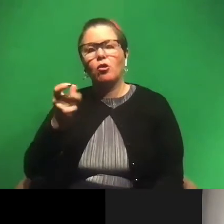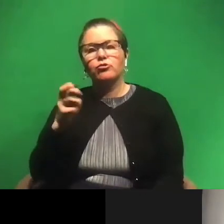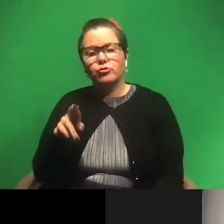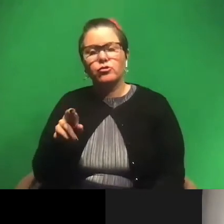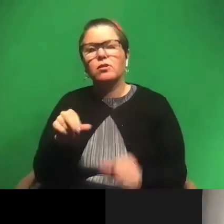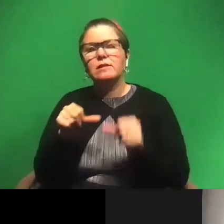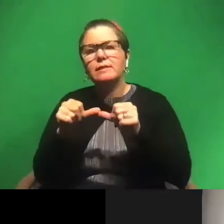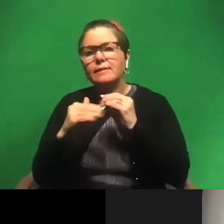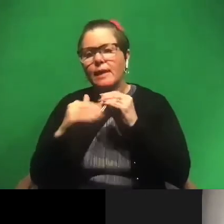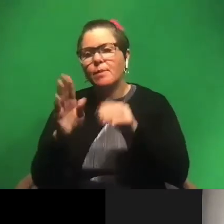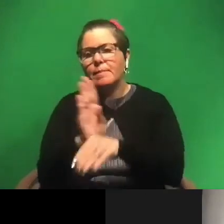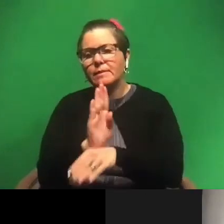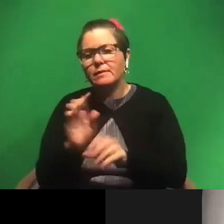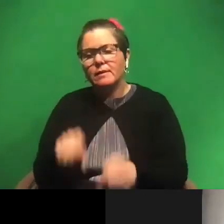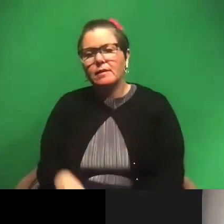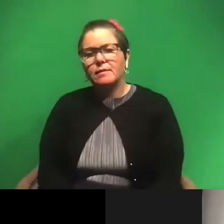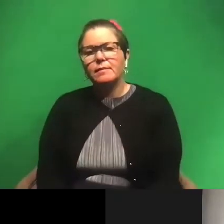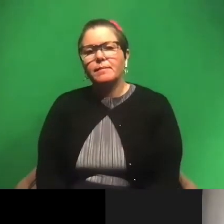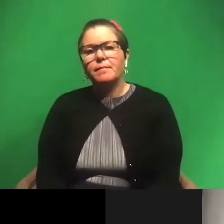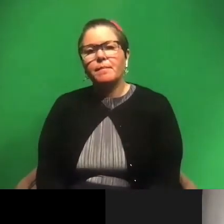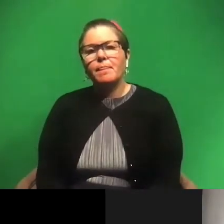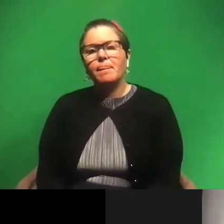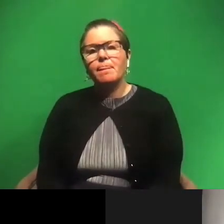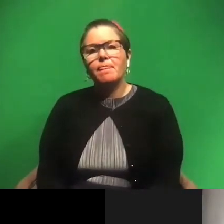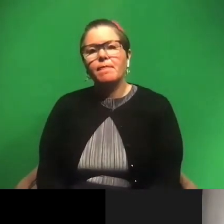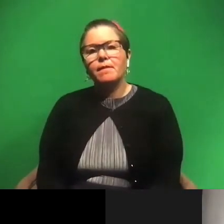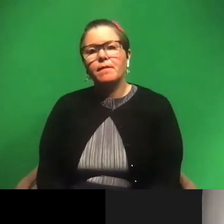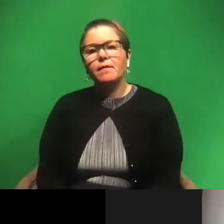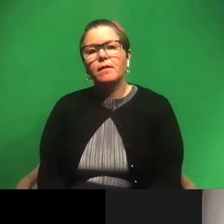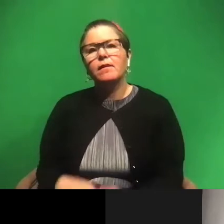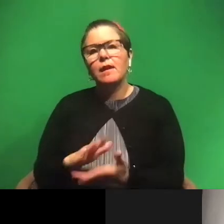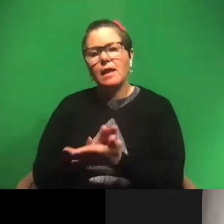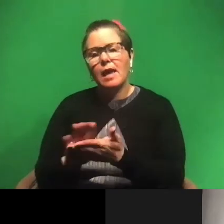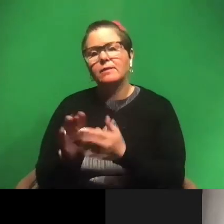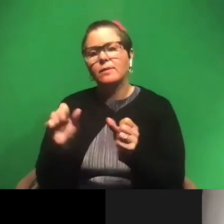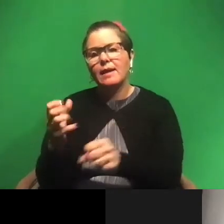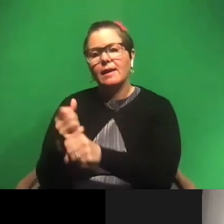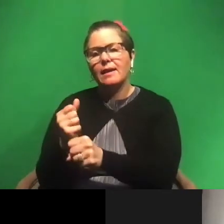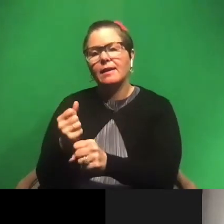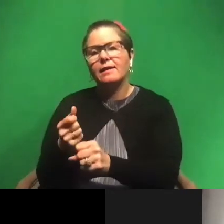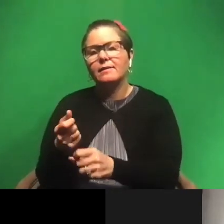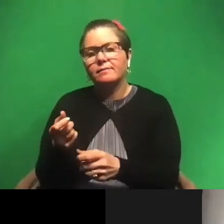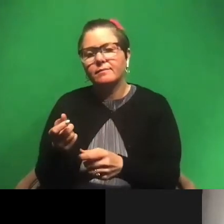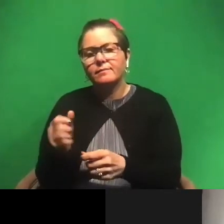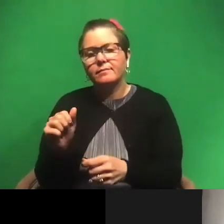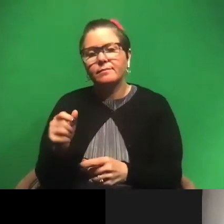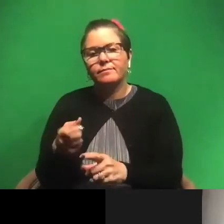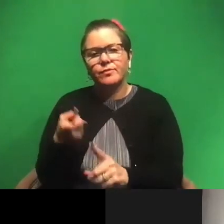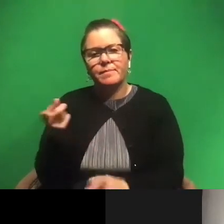business. So it's a nice one to be able to get abalone from. Very